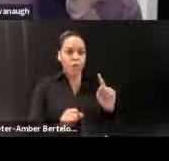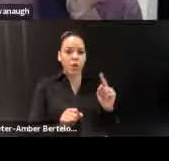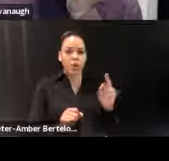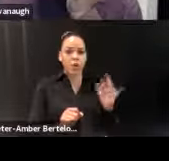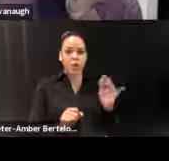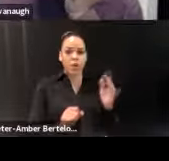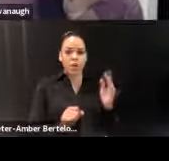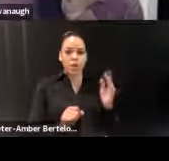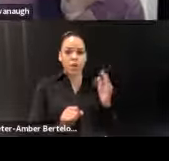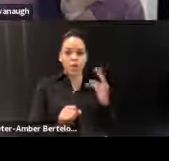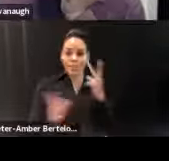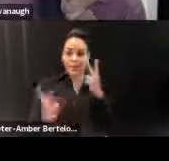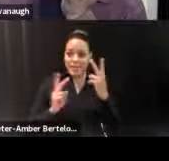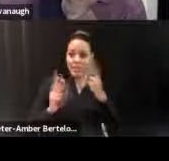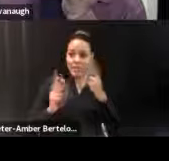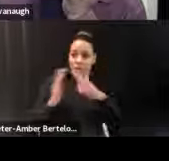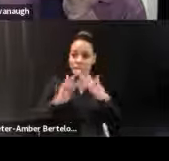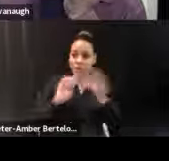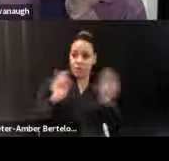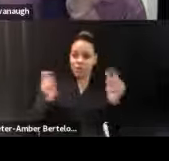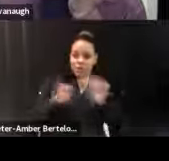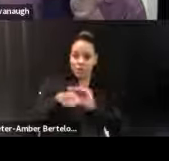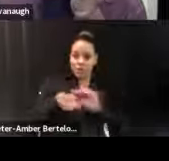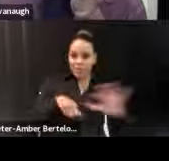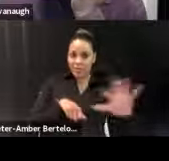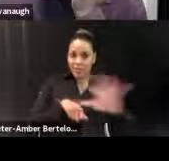change within the community, she's the one.